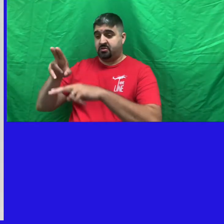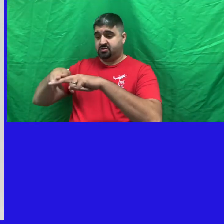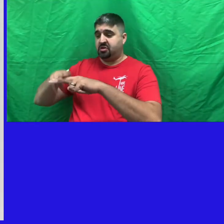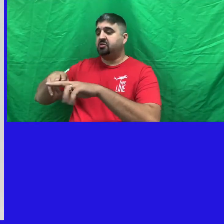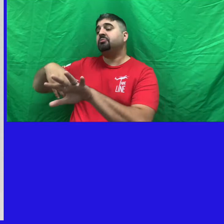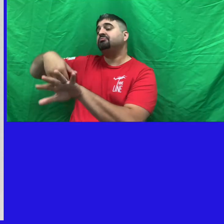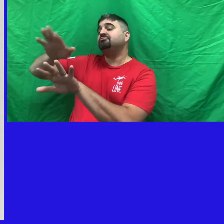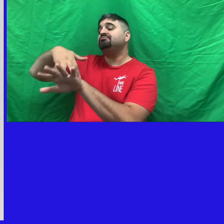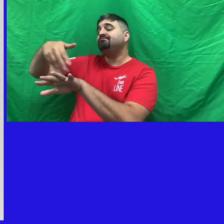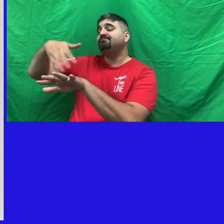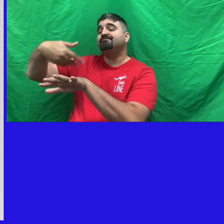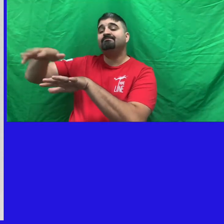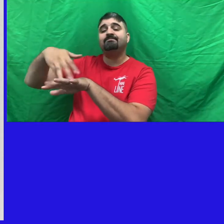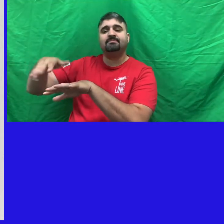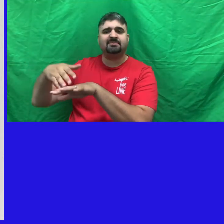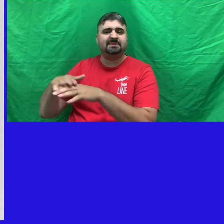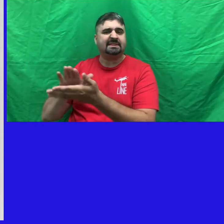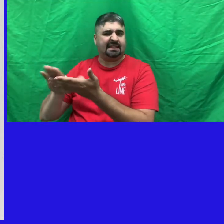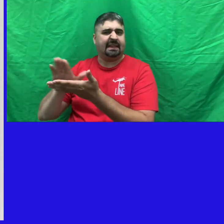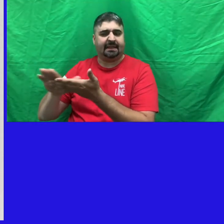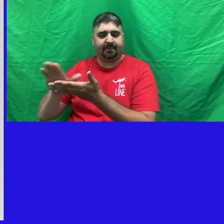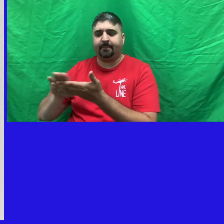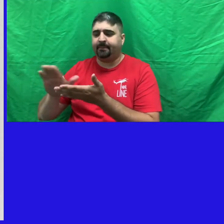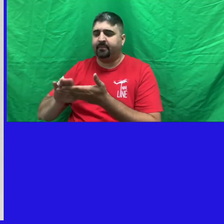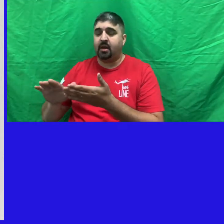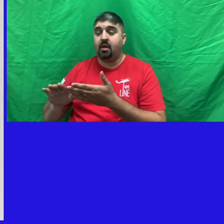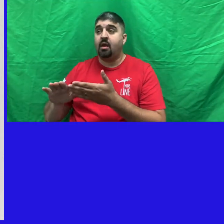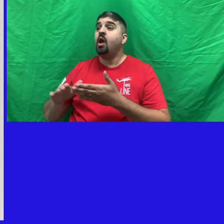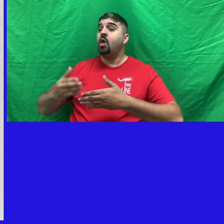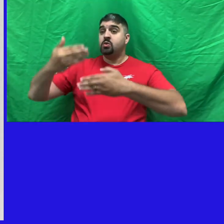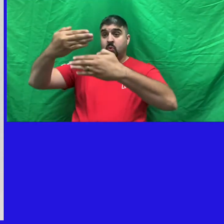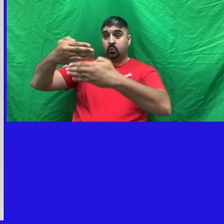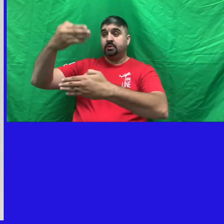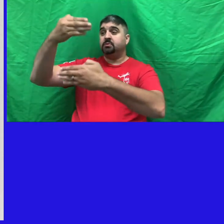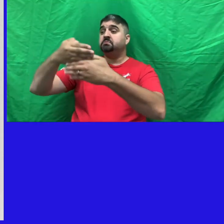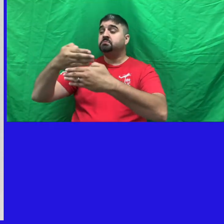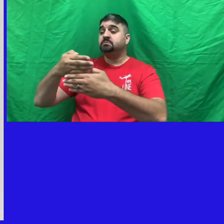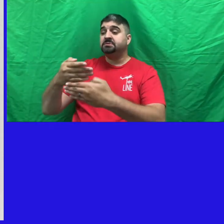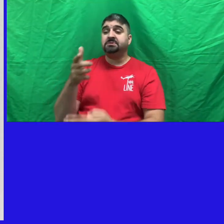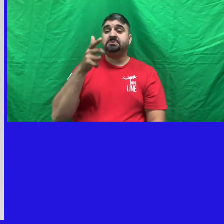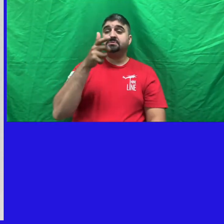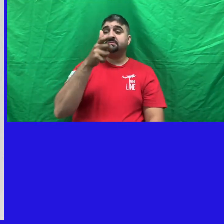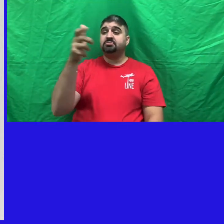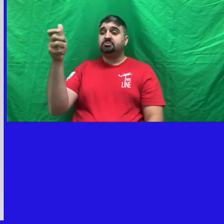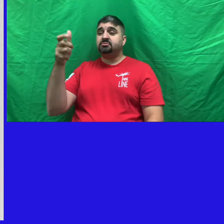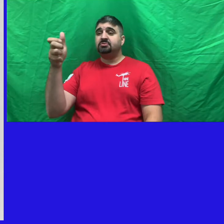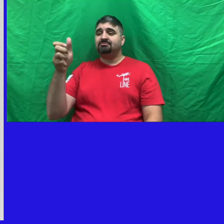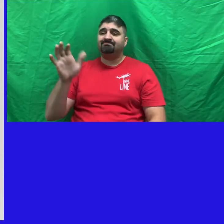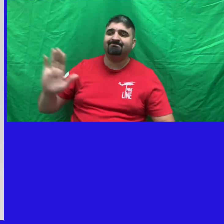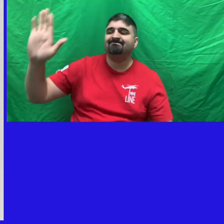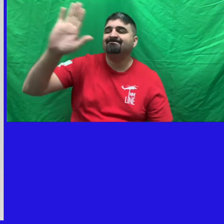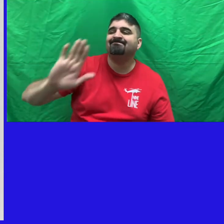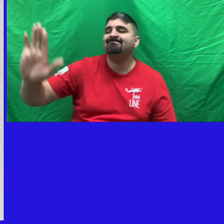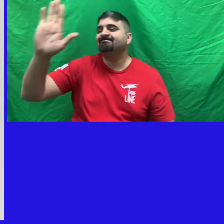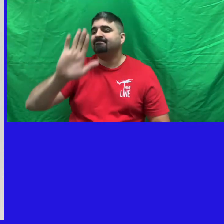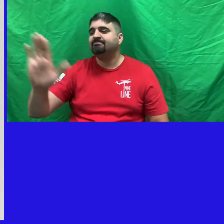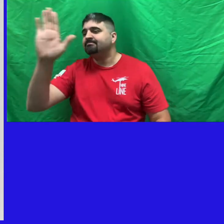Toad dusted his chairs. He scrubbed his windows. He watered his plants.